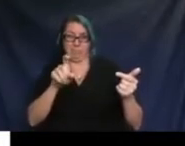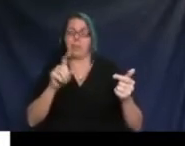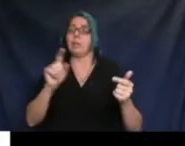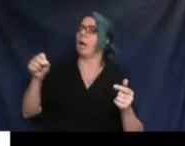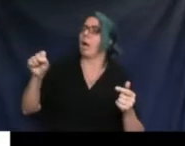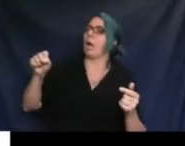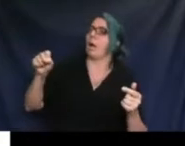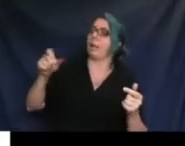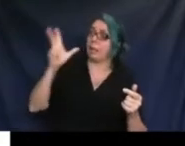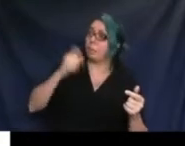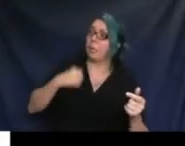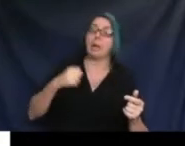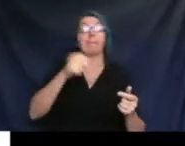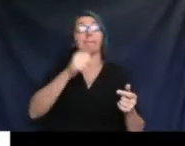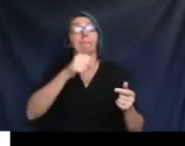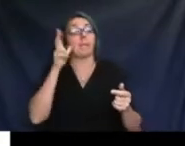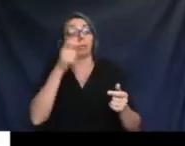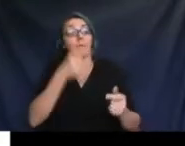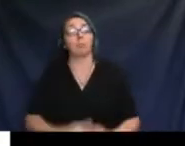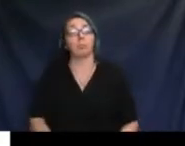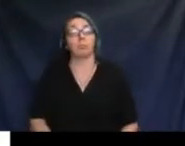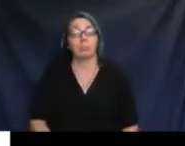you're good. We can hear you. Okay, great.